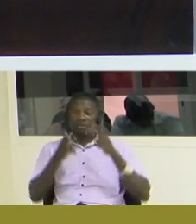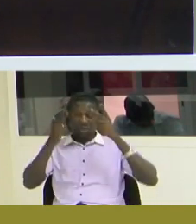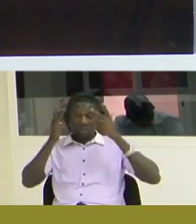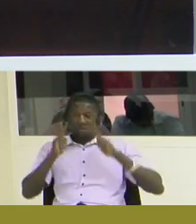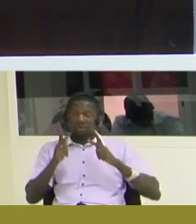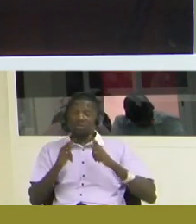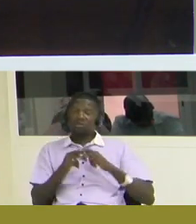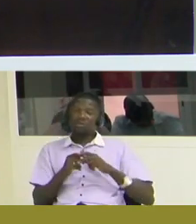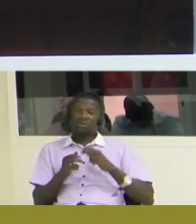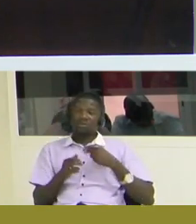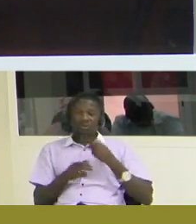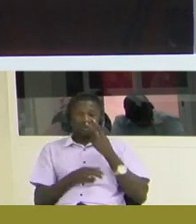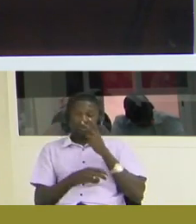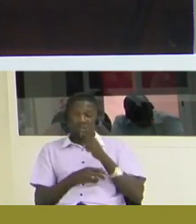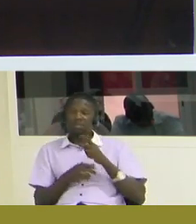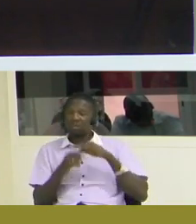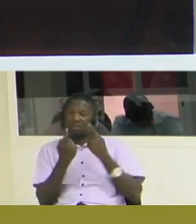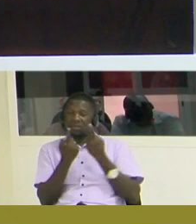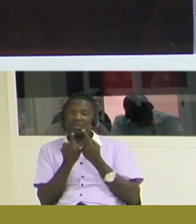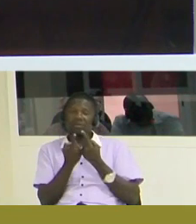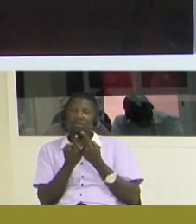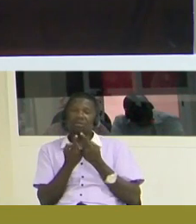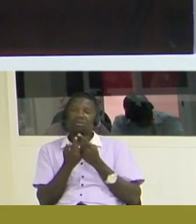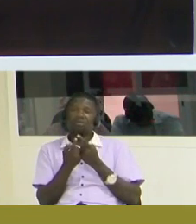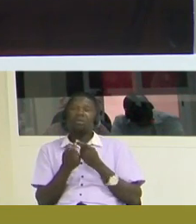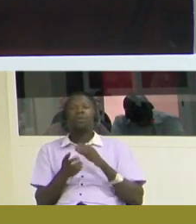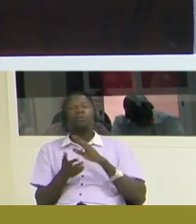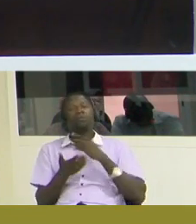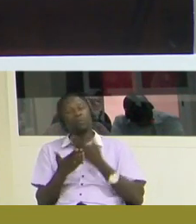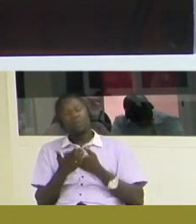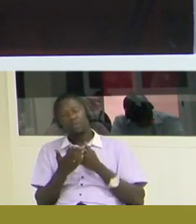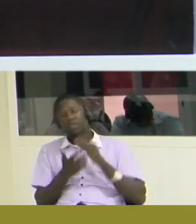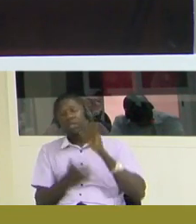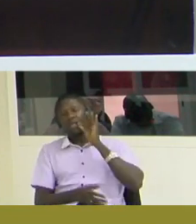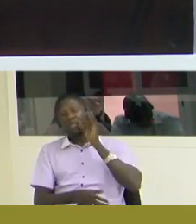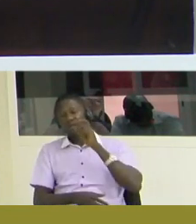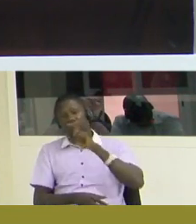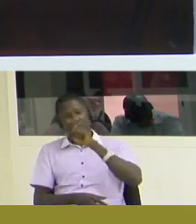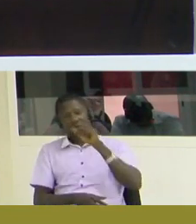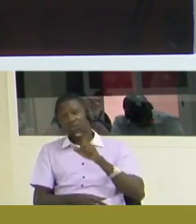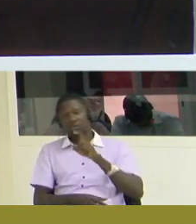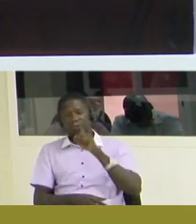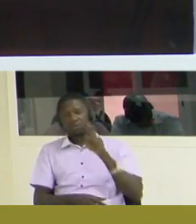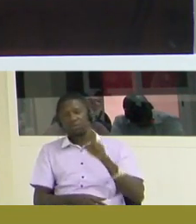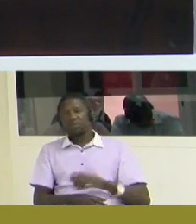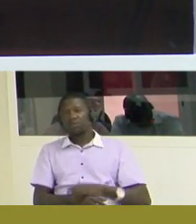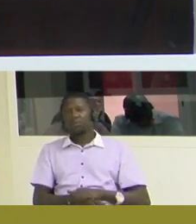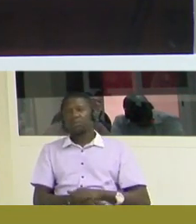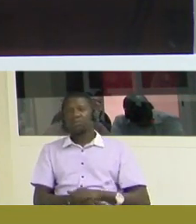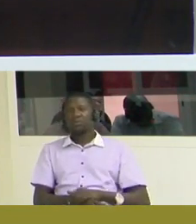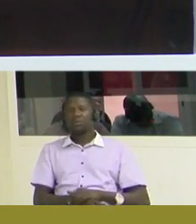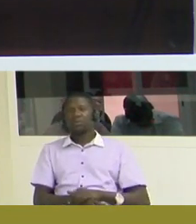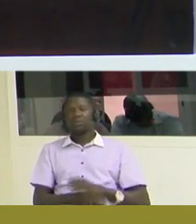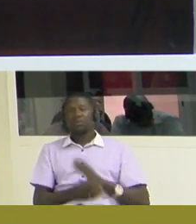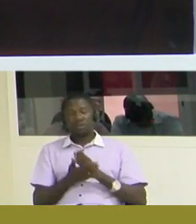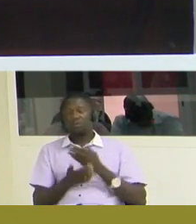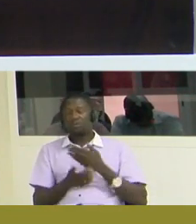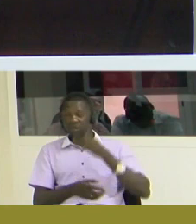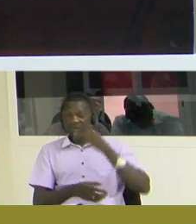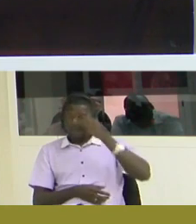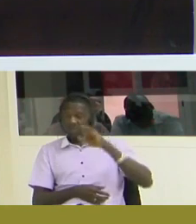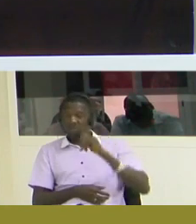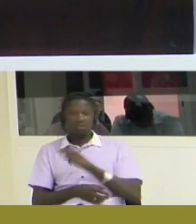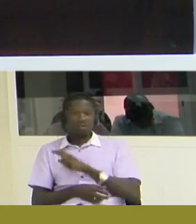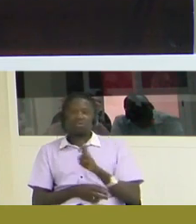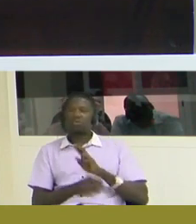the question just answer no no I in fact I mean I disagree with that but